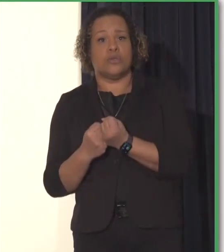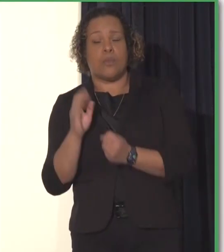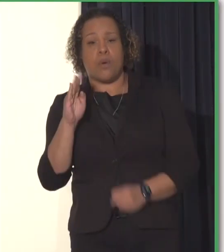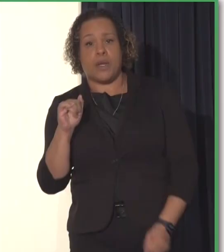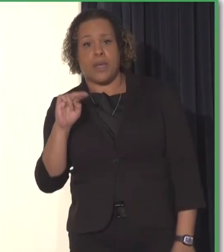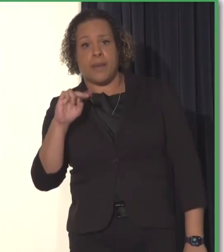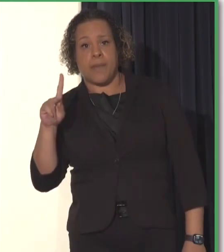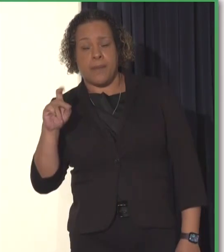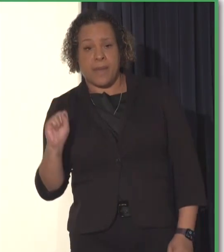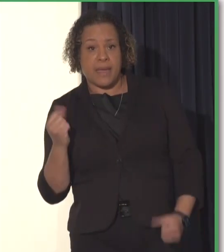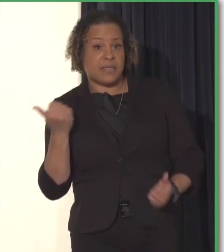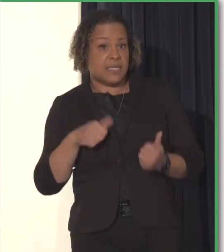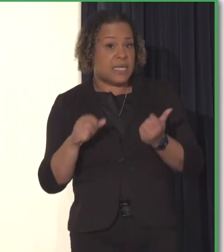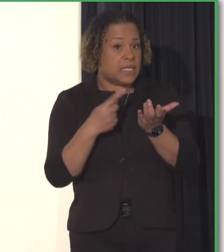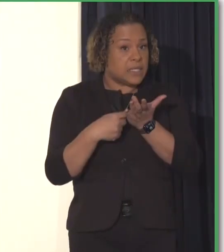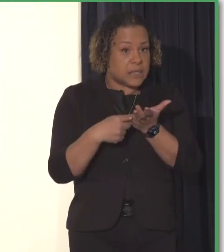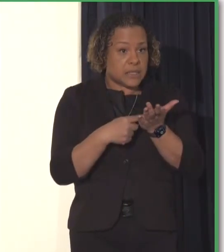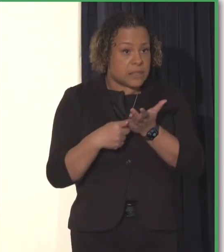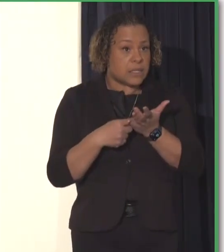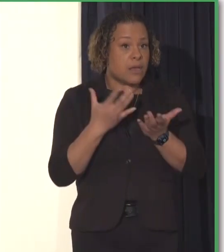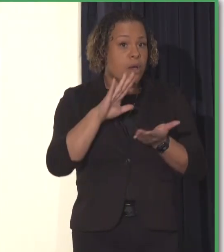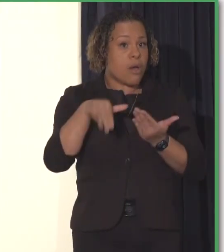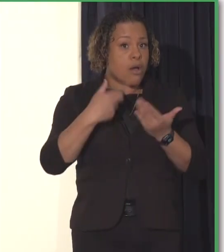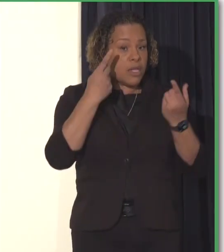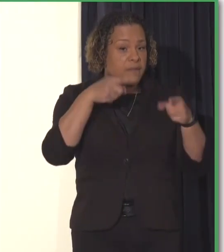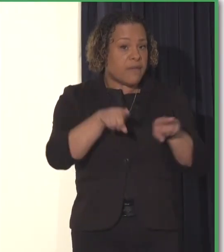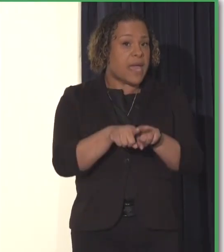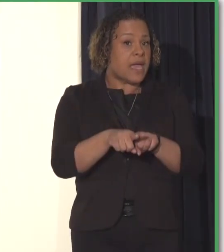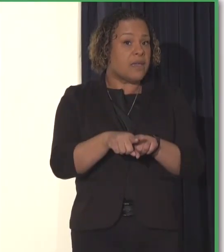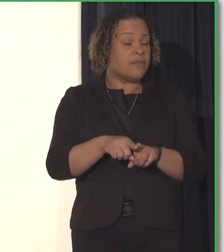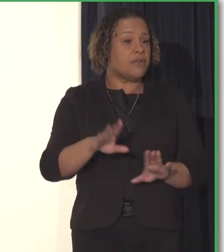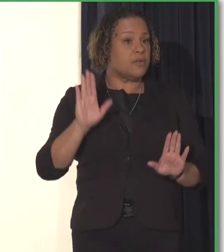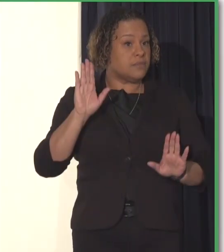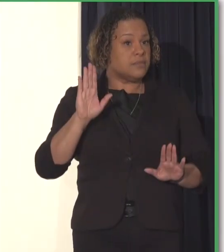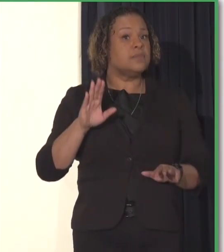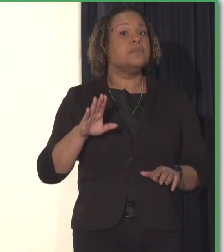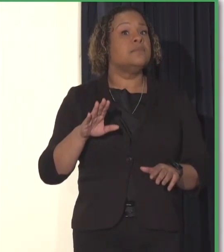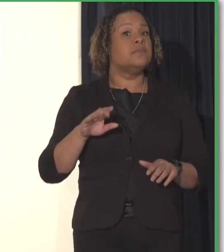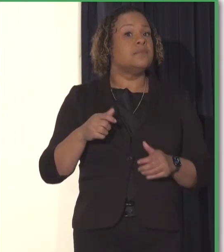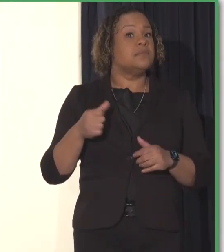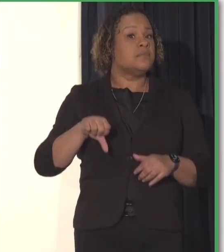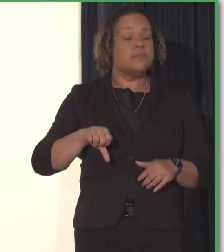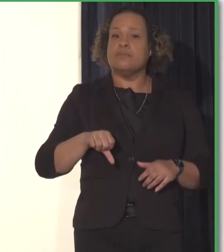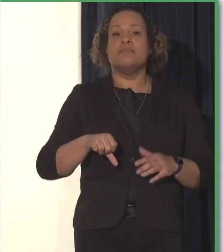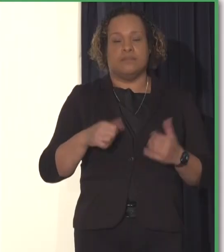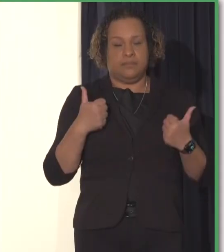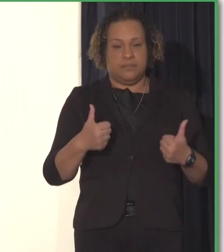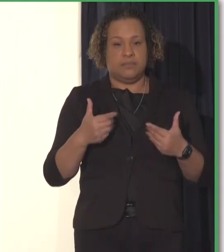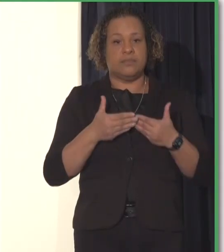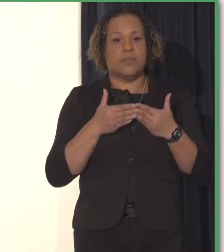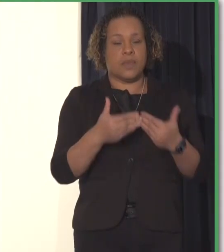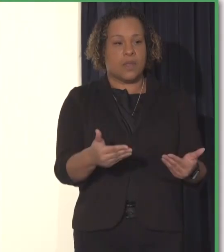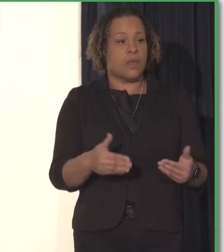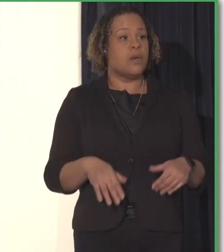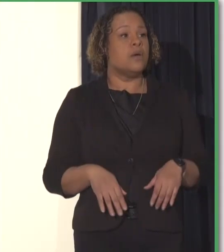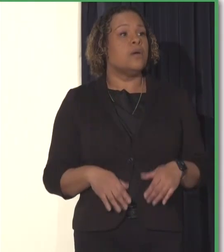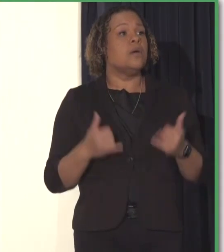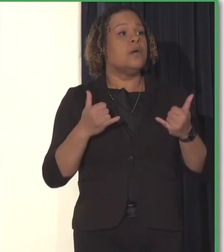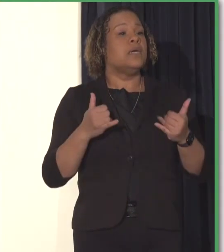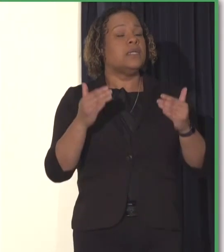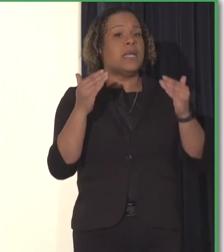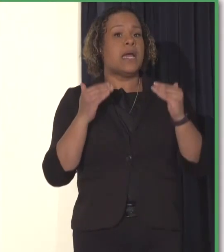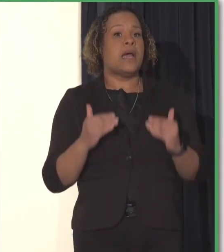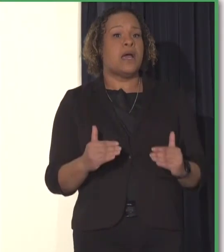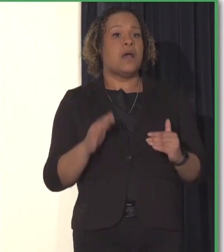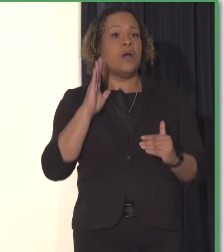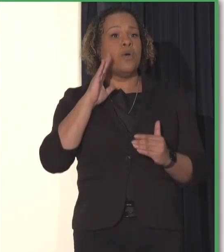Any discussion? All in favor say aye. Aye. Anyone opposed? The motion is carried. We're going to go to the